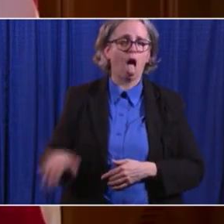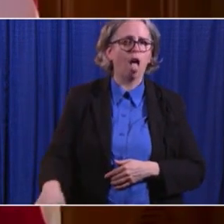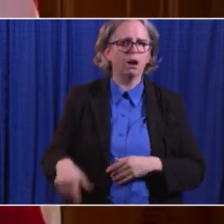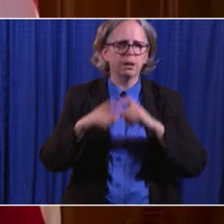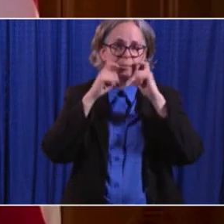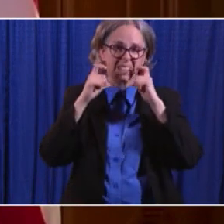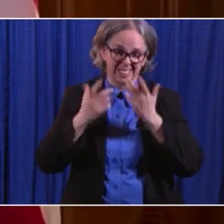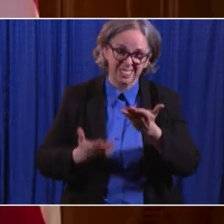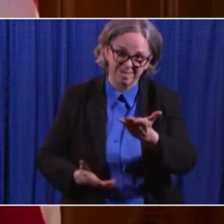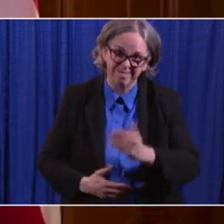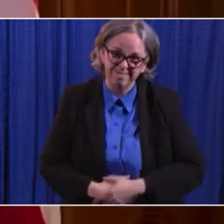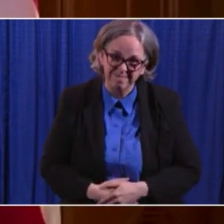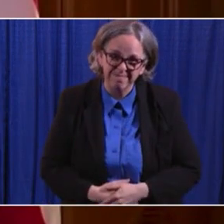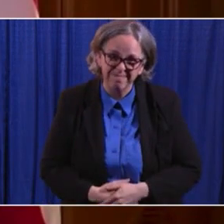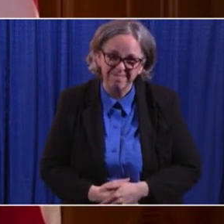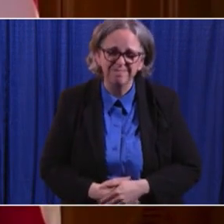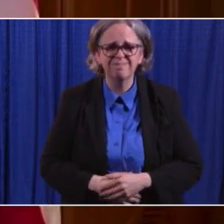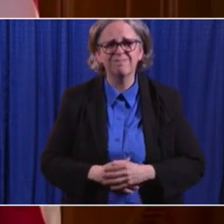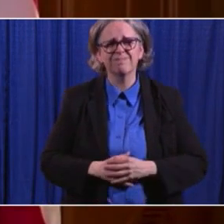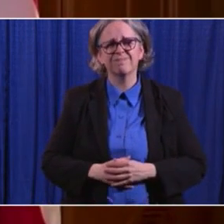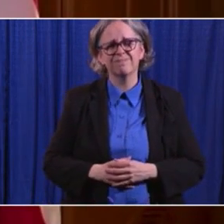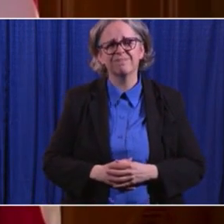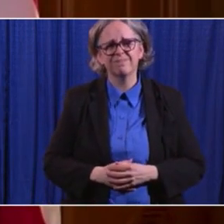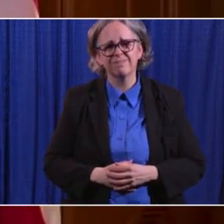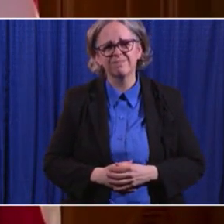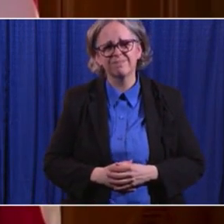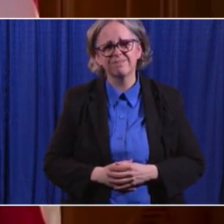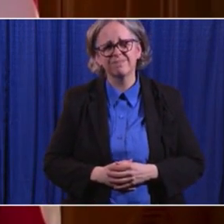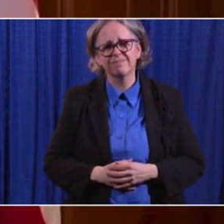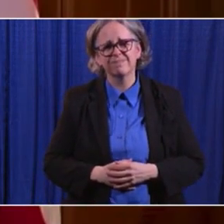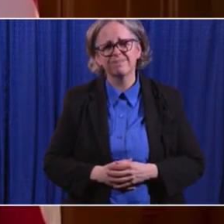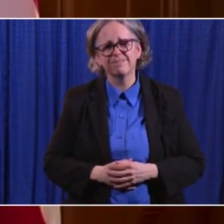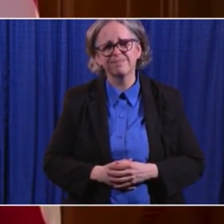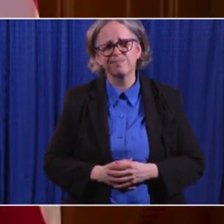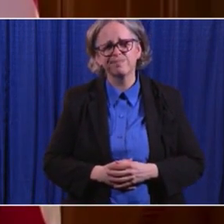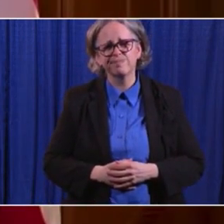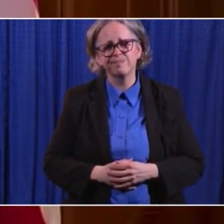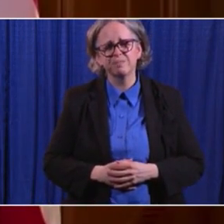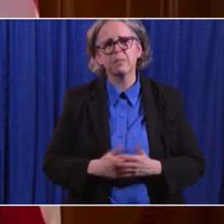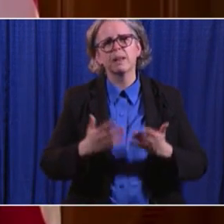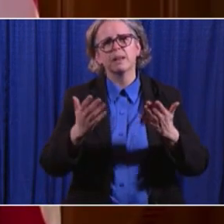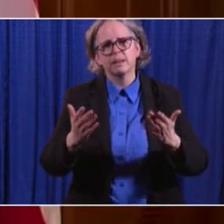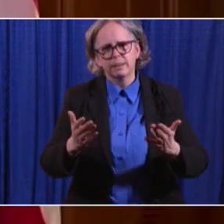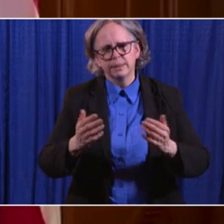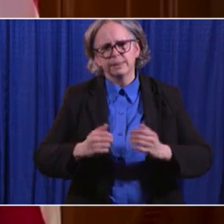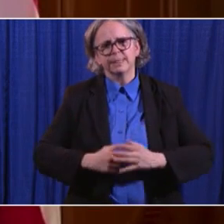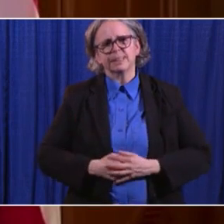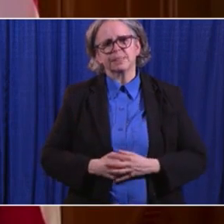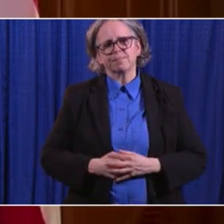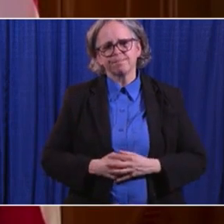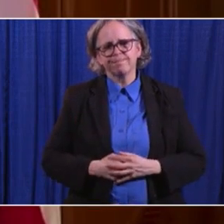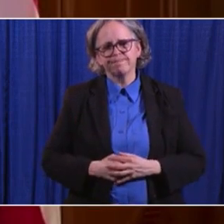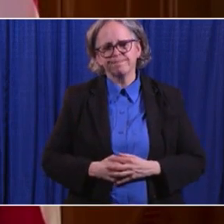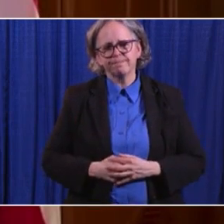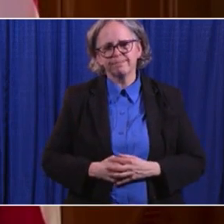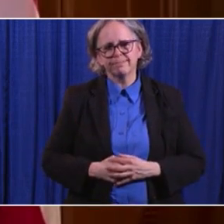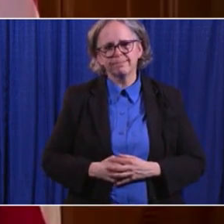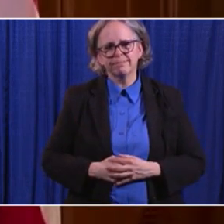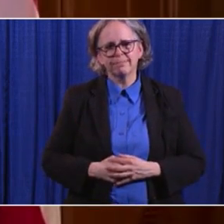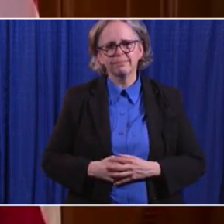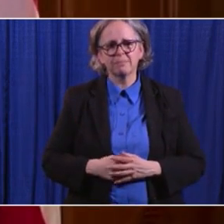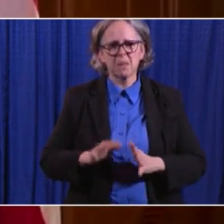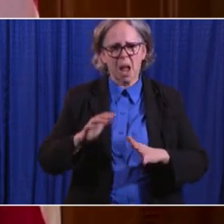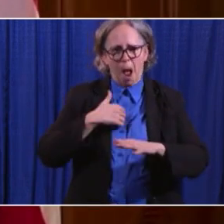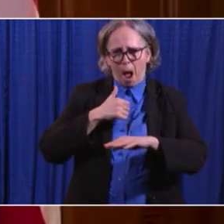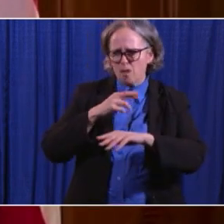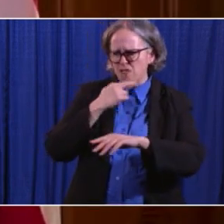compliance. So again, we're not, in any way holding the vast majority of bars and saying that they're not